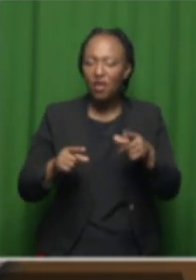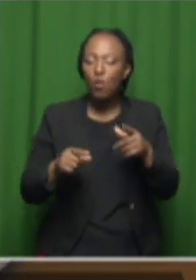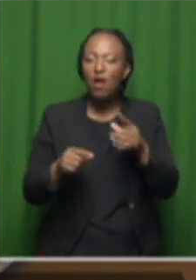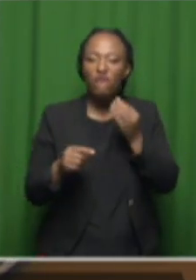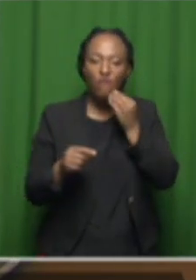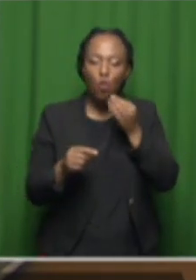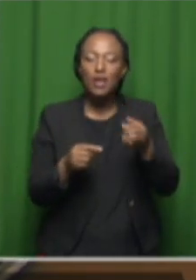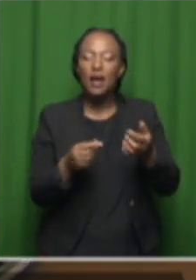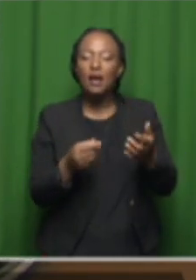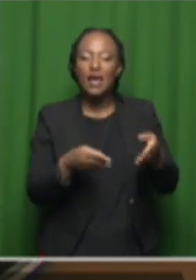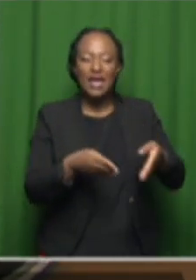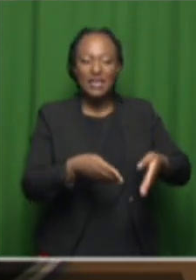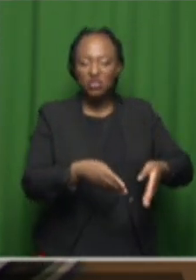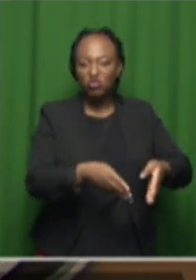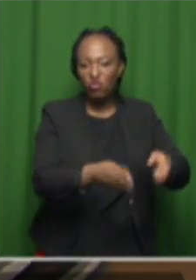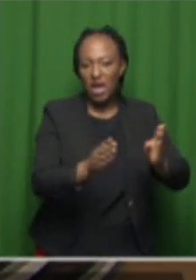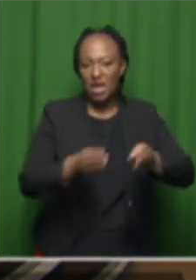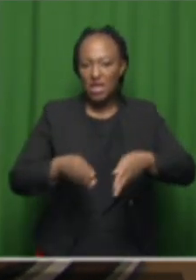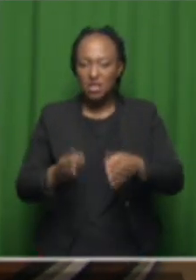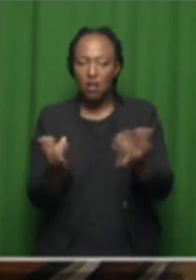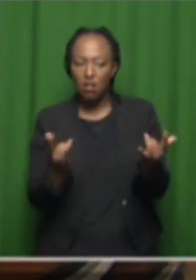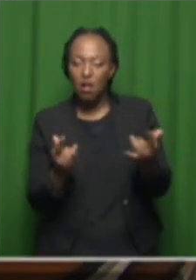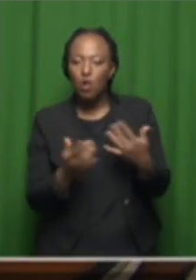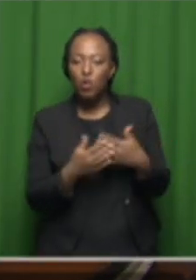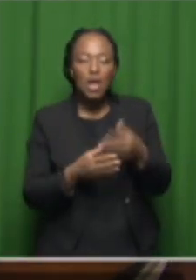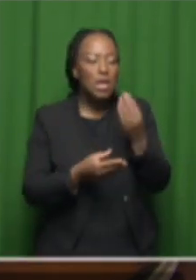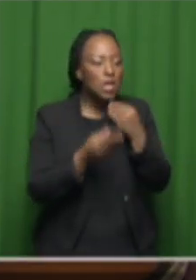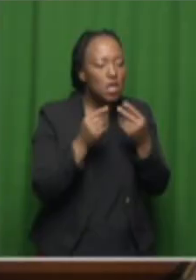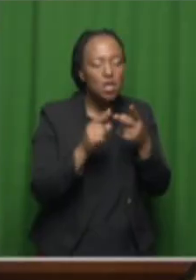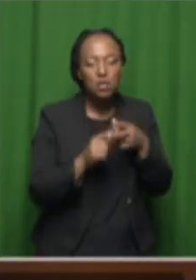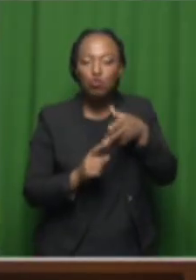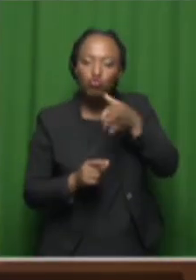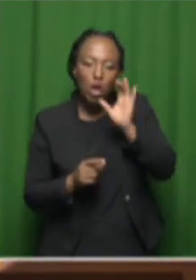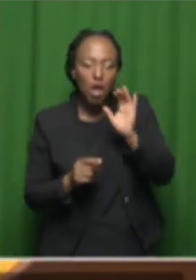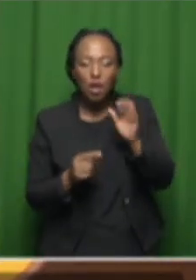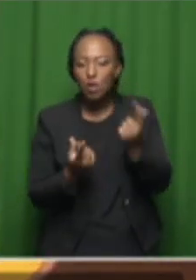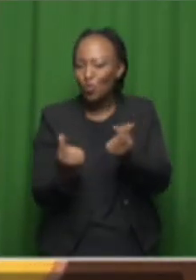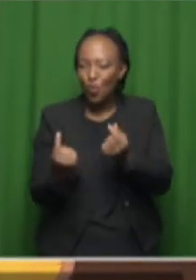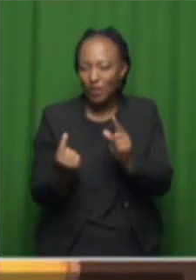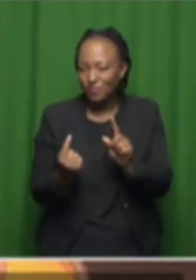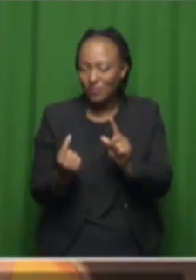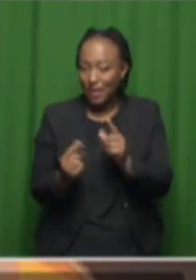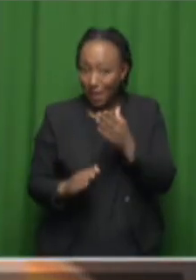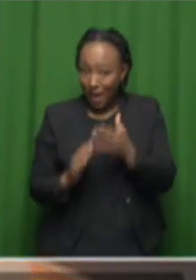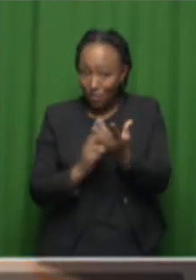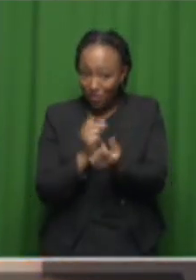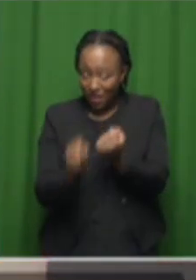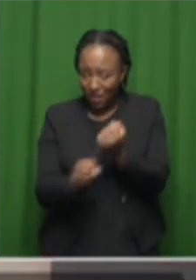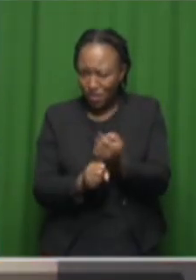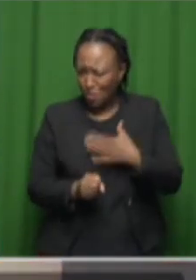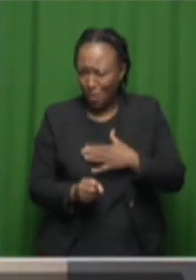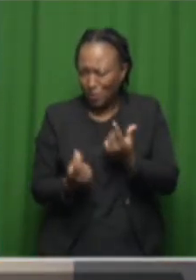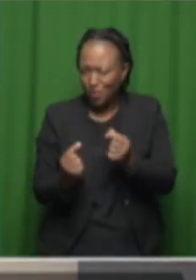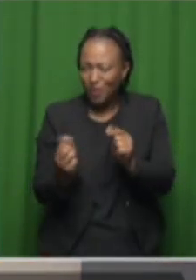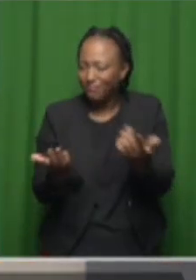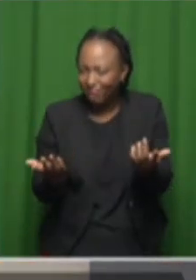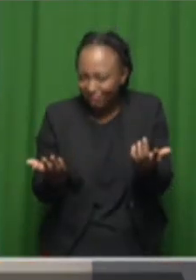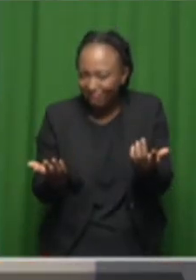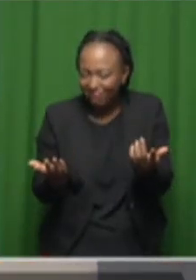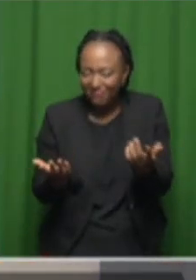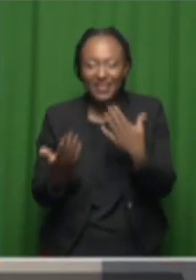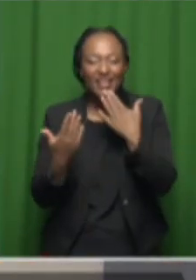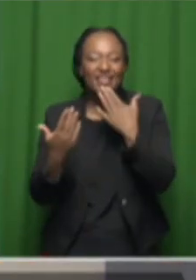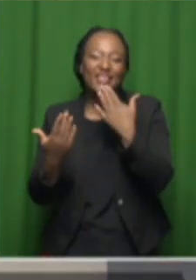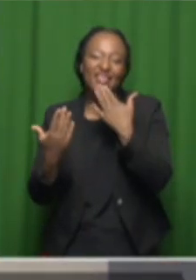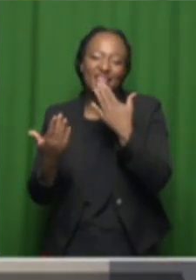versions. So you can eat and you can drink and you can shop, and I mean, what else do you want at the end of the year? As we enter the Christmas period. Gareth, Exactly. you made it. Thank you for joining us